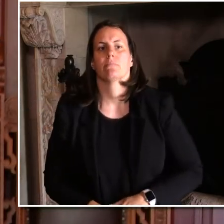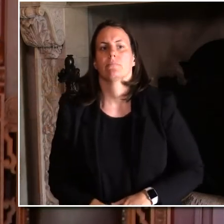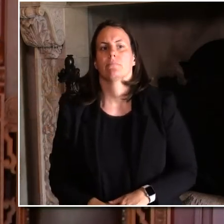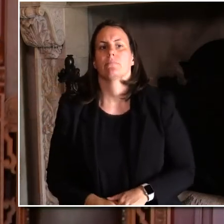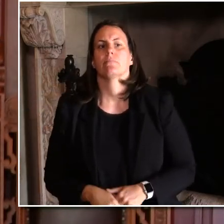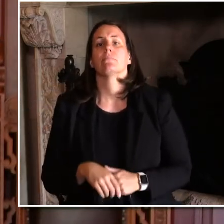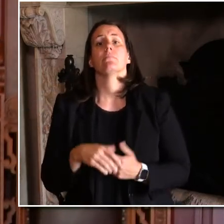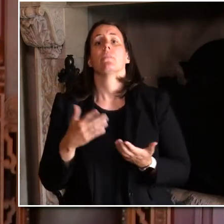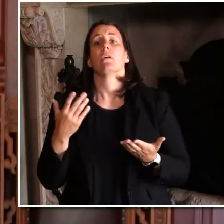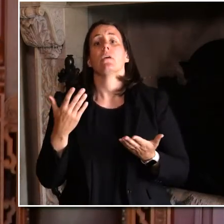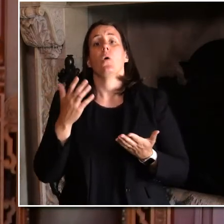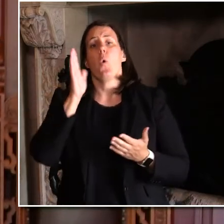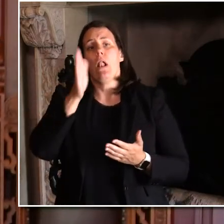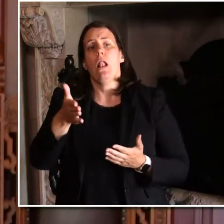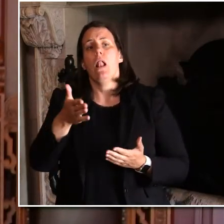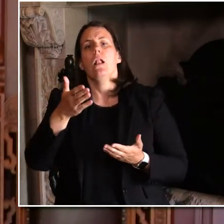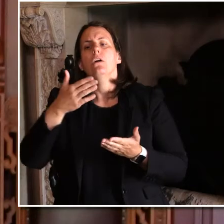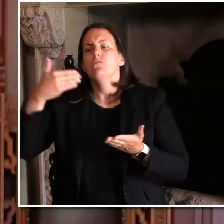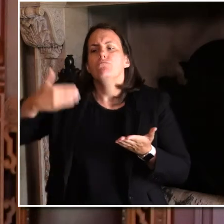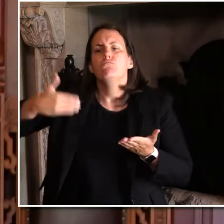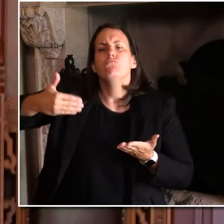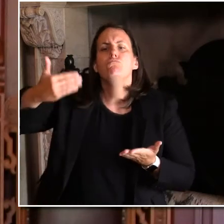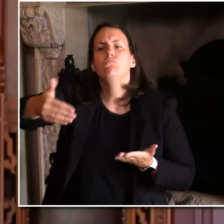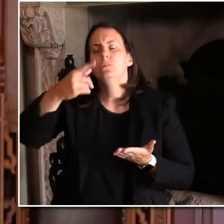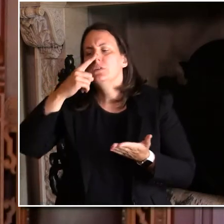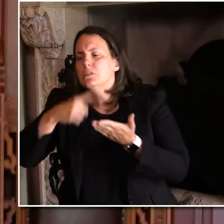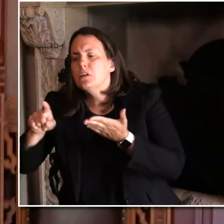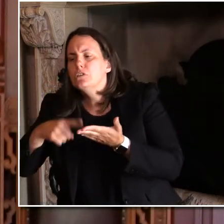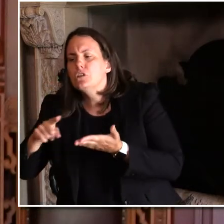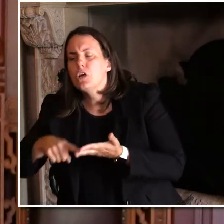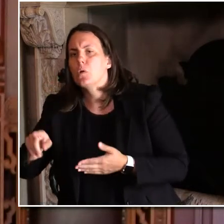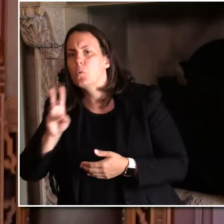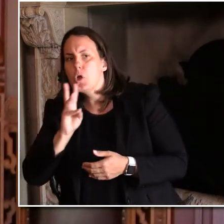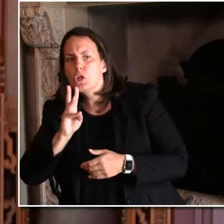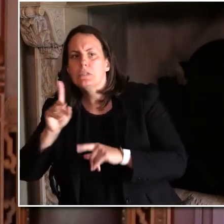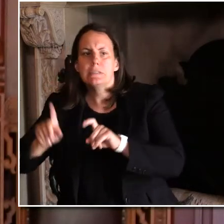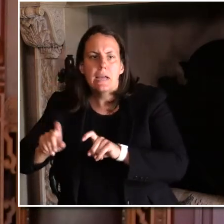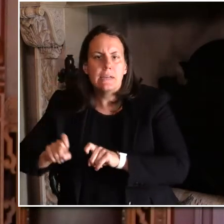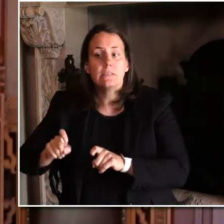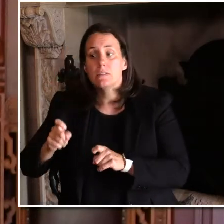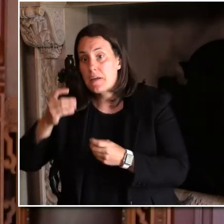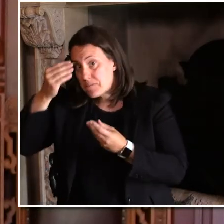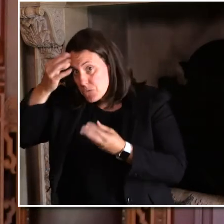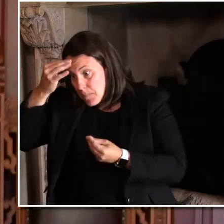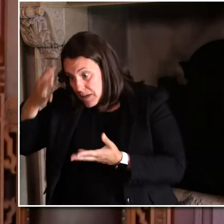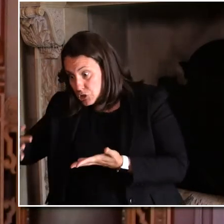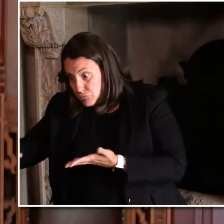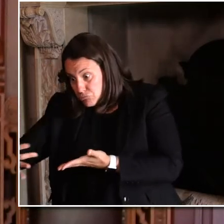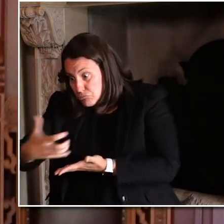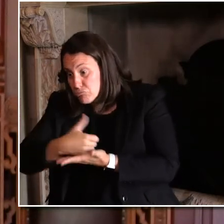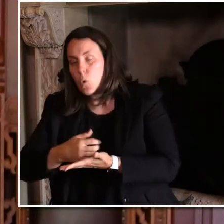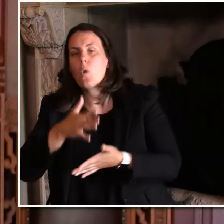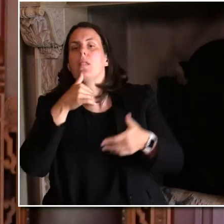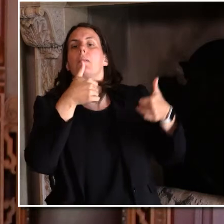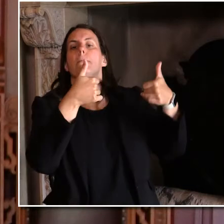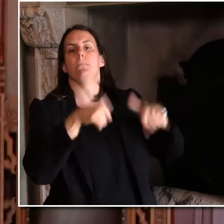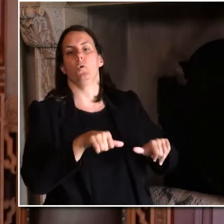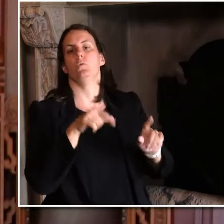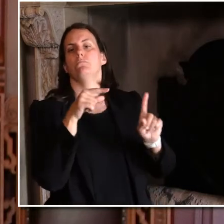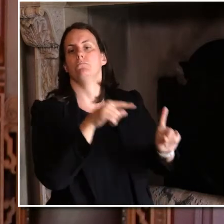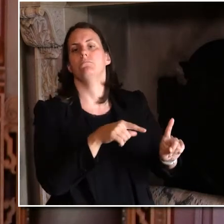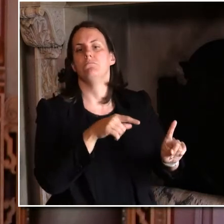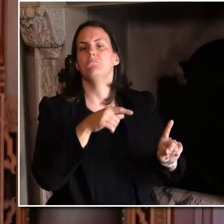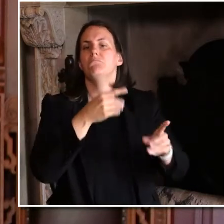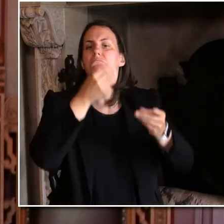on communicating these findings to the public in a way that's understandable and translatable, and then also providing it to our local